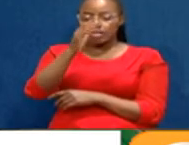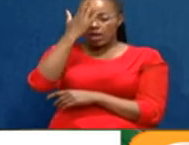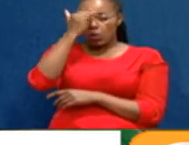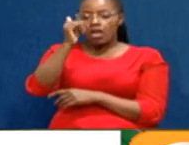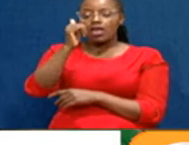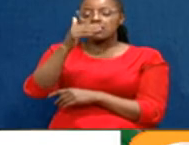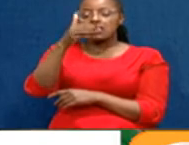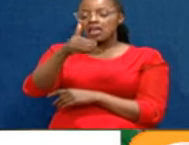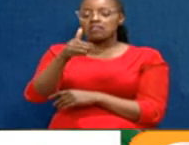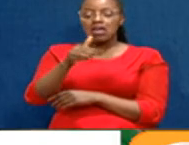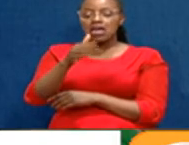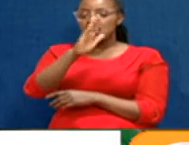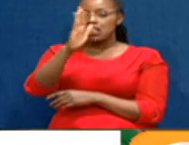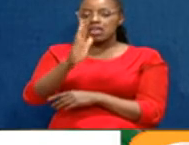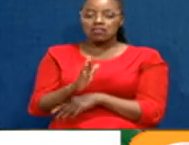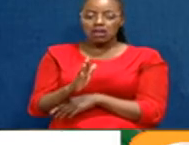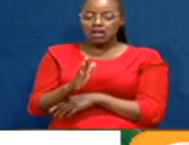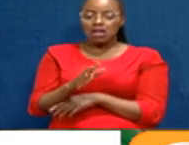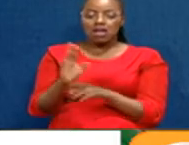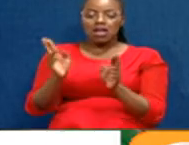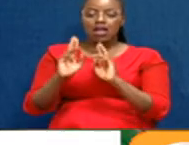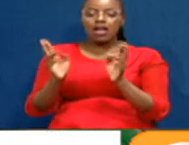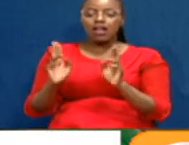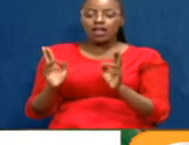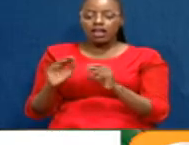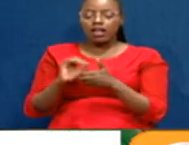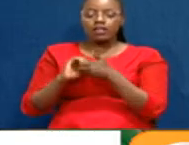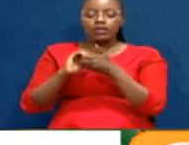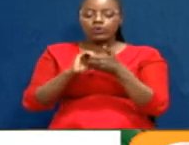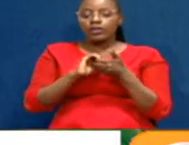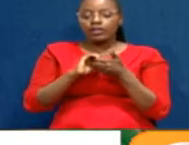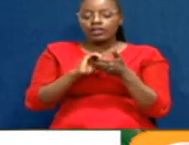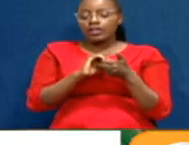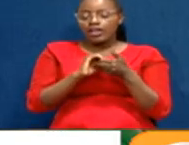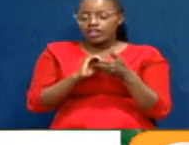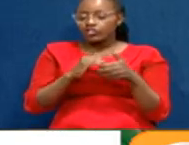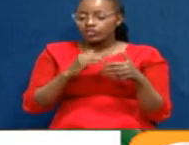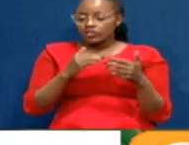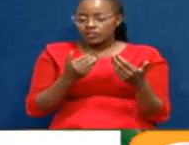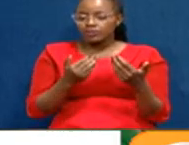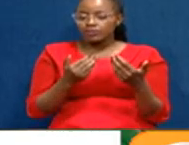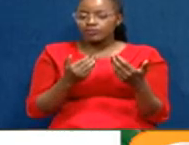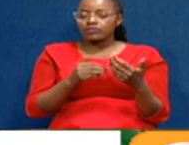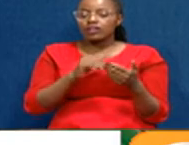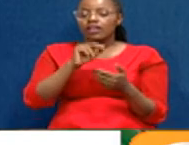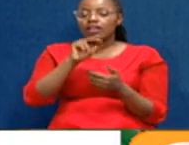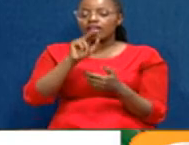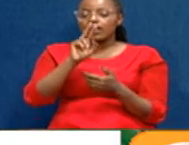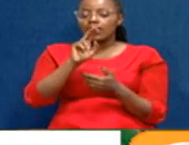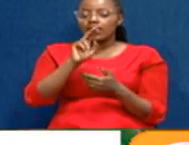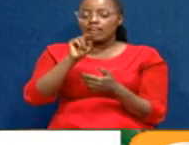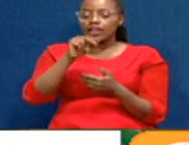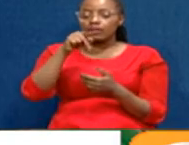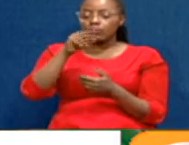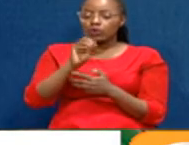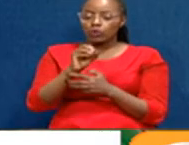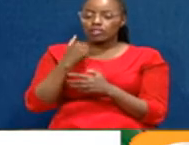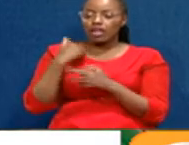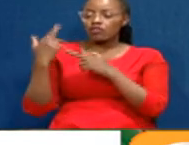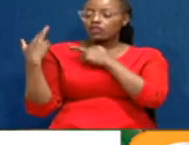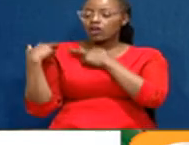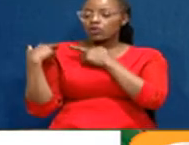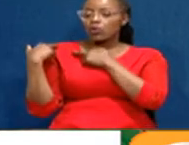they are never ready to engage with NPOs. And NPOs have a role